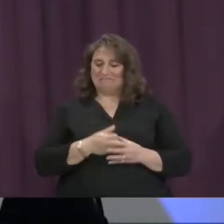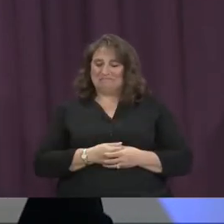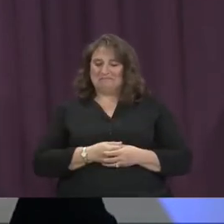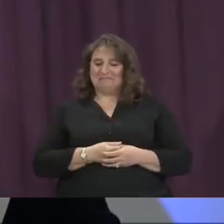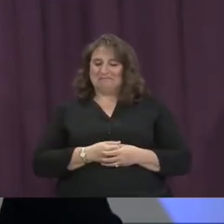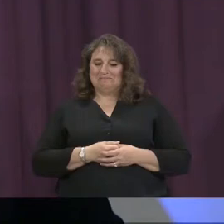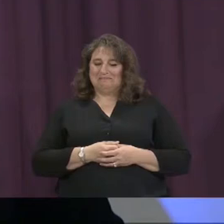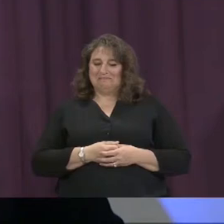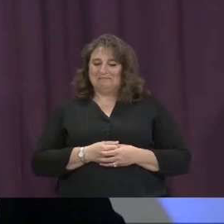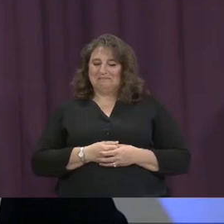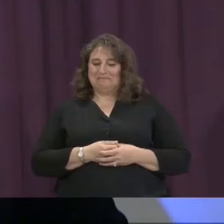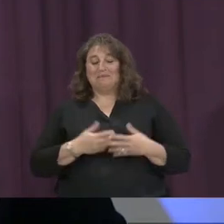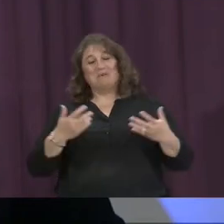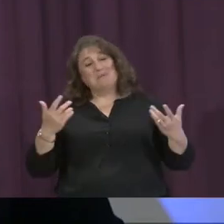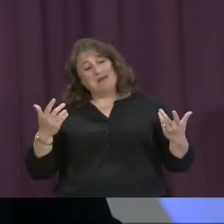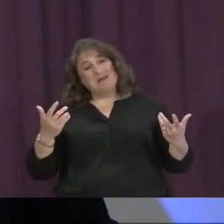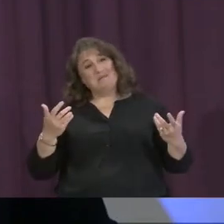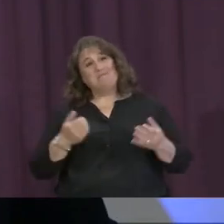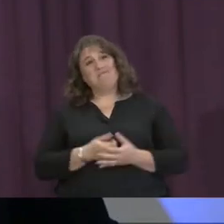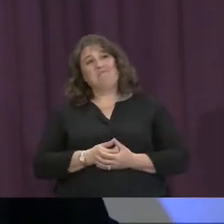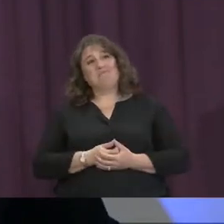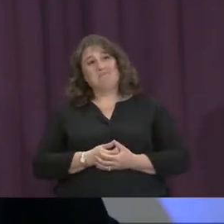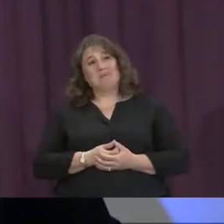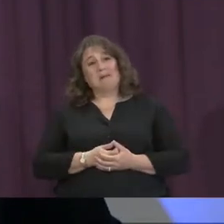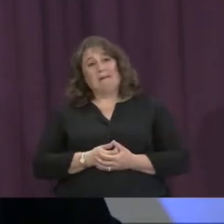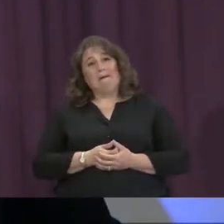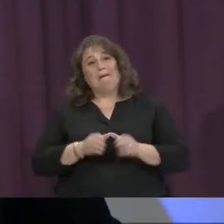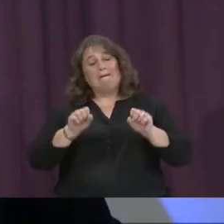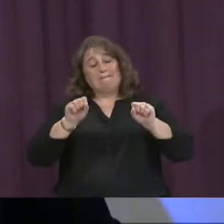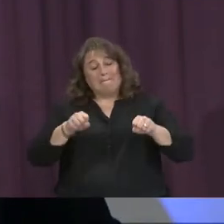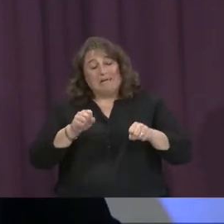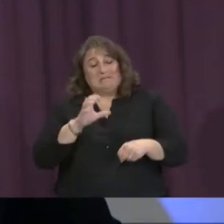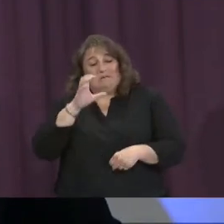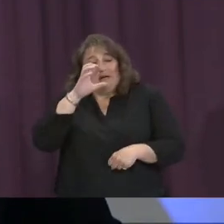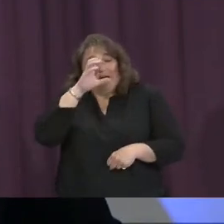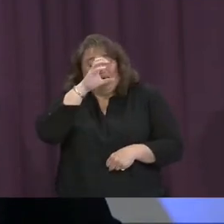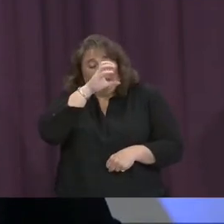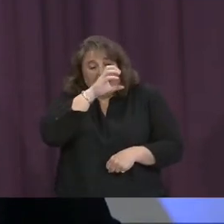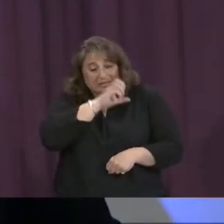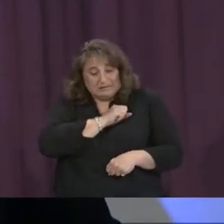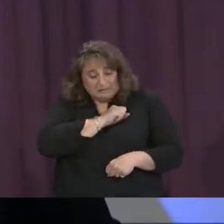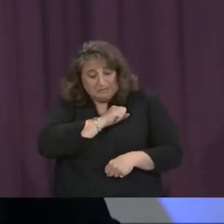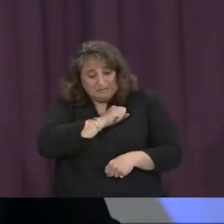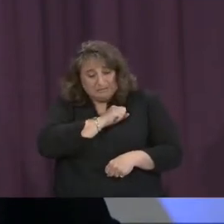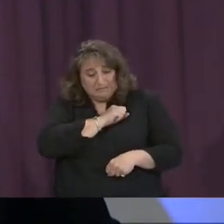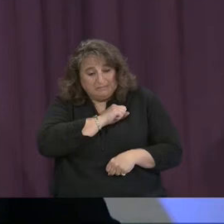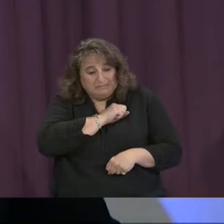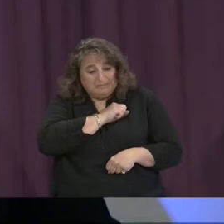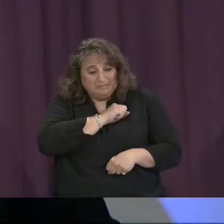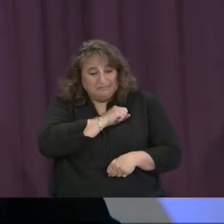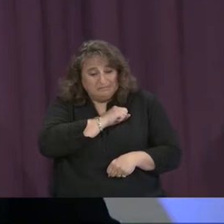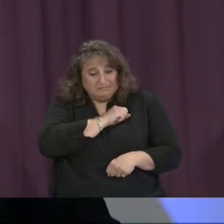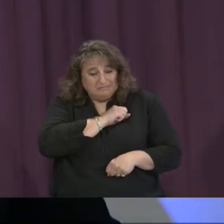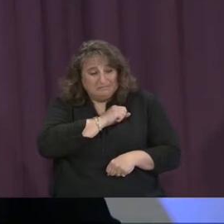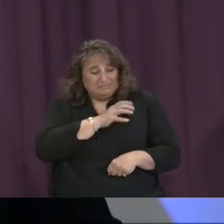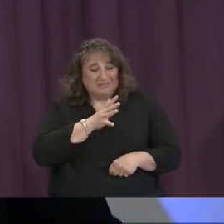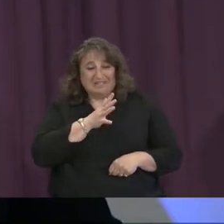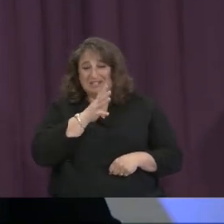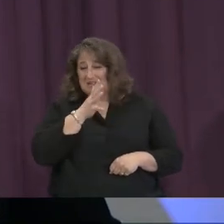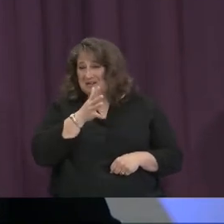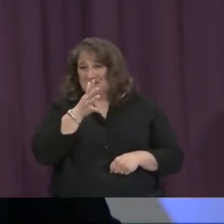um, you know, there's, there could be an assumption that, um, they, they're just not,